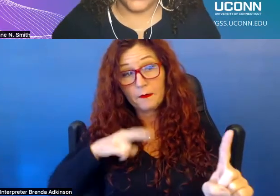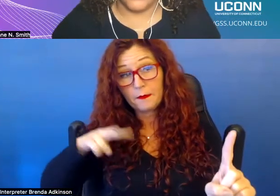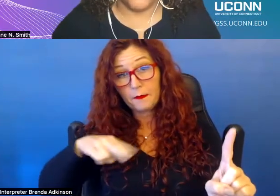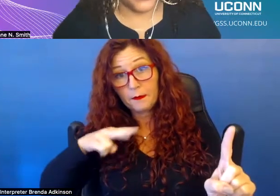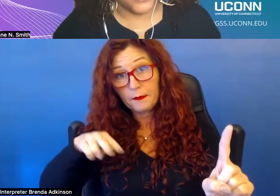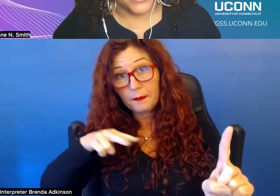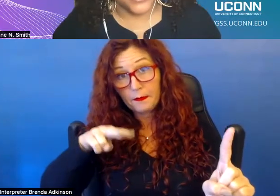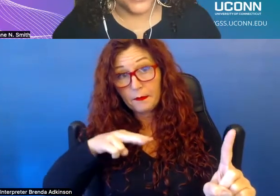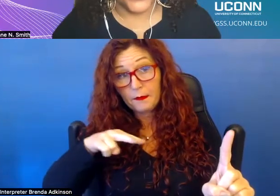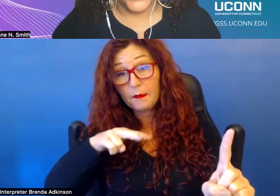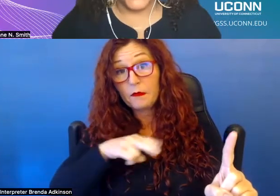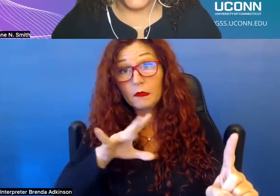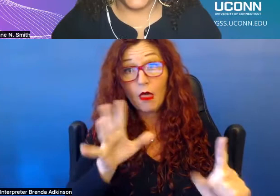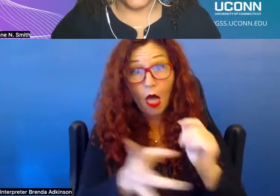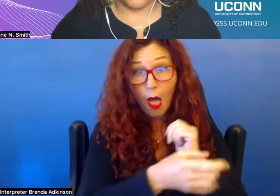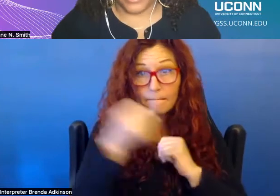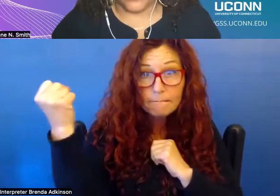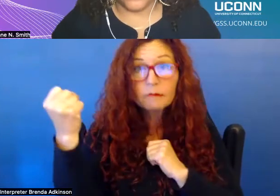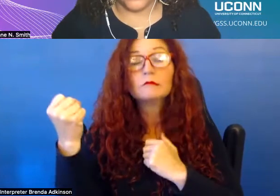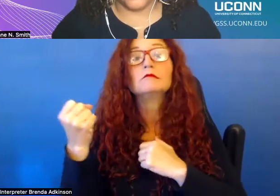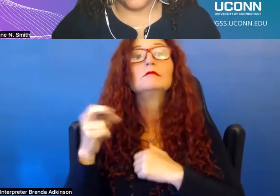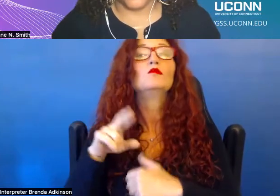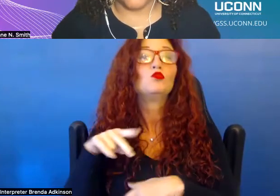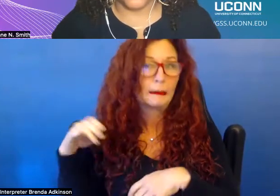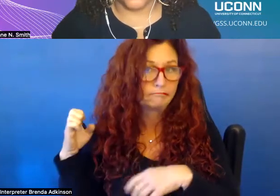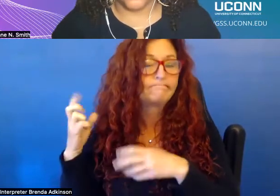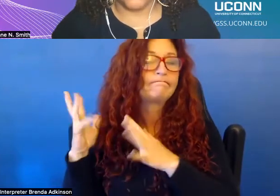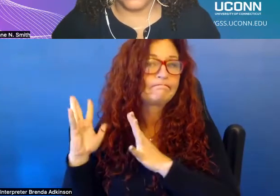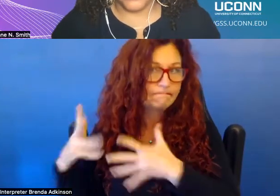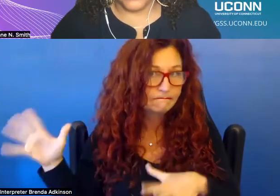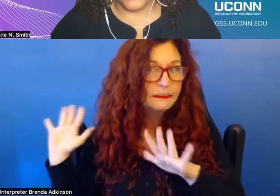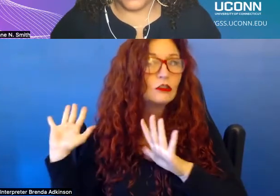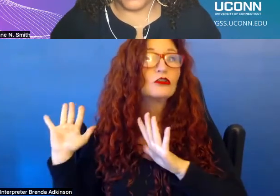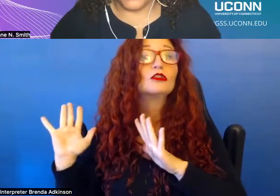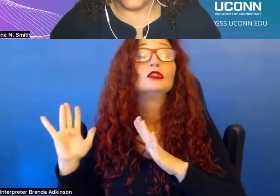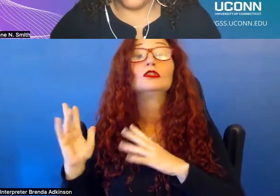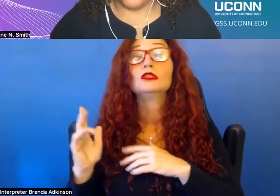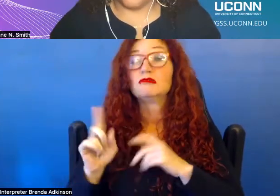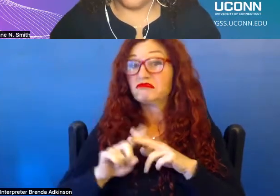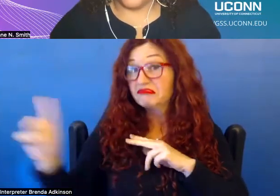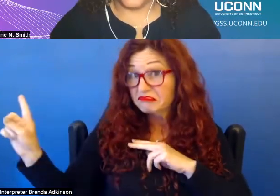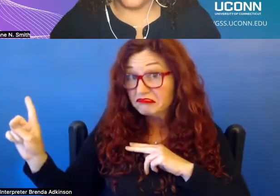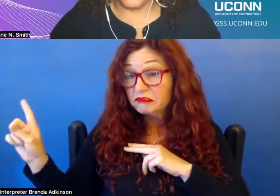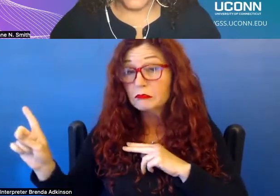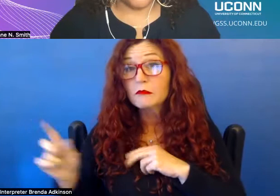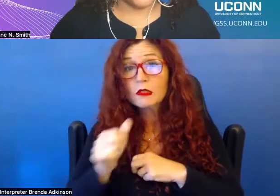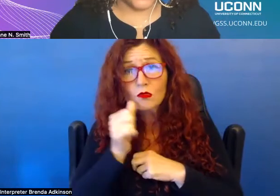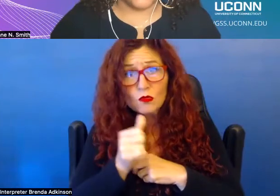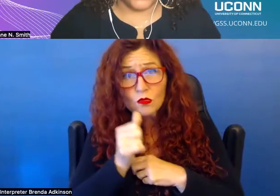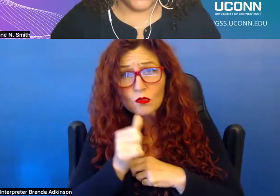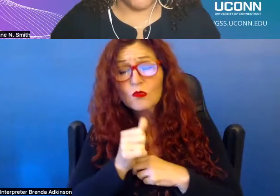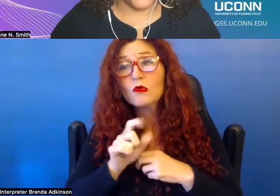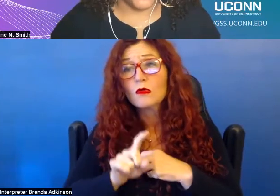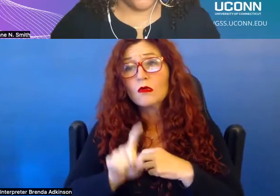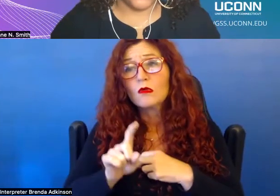and made her way to school and fell out in the principal's arms. And the girls came in that